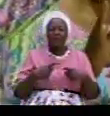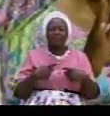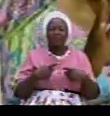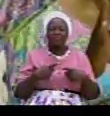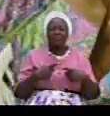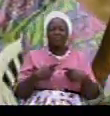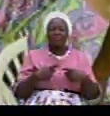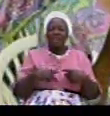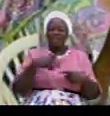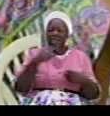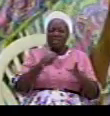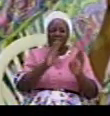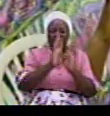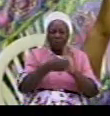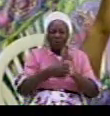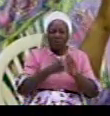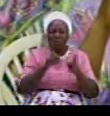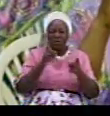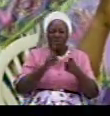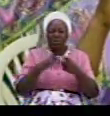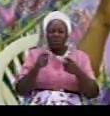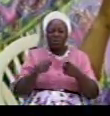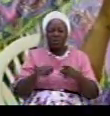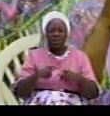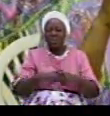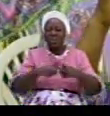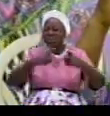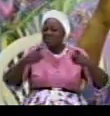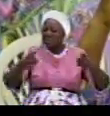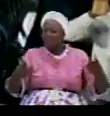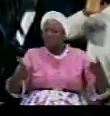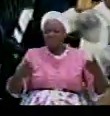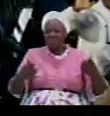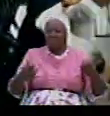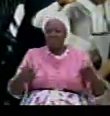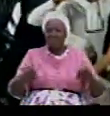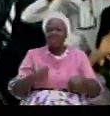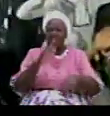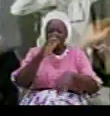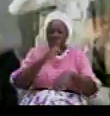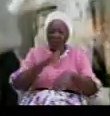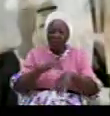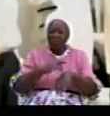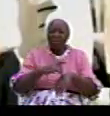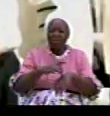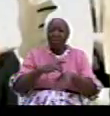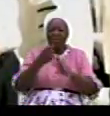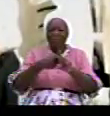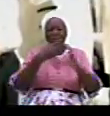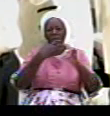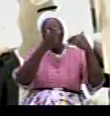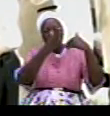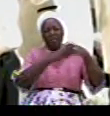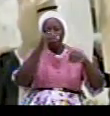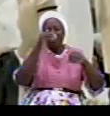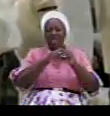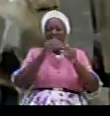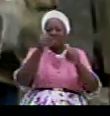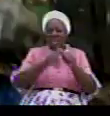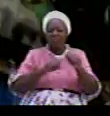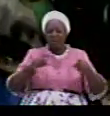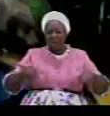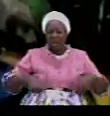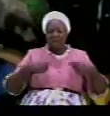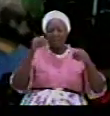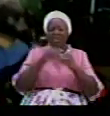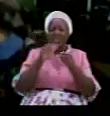The door to the supernatural spectacular touch of heaven in every life in